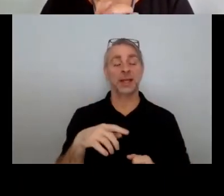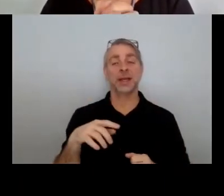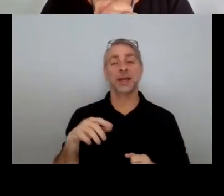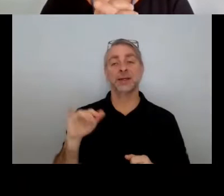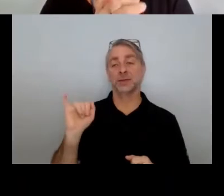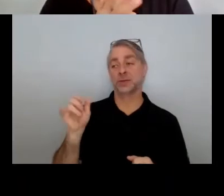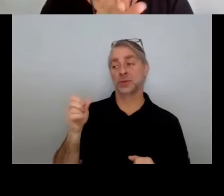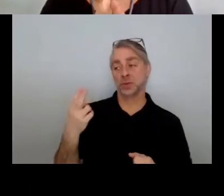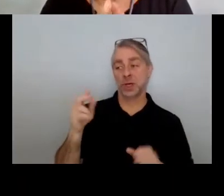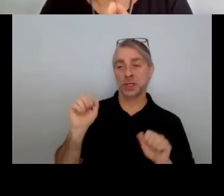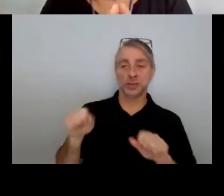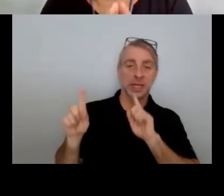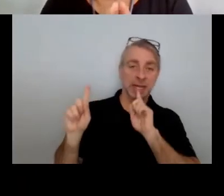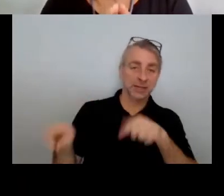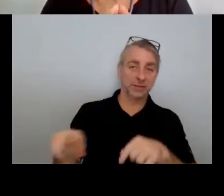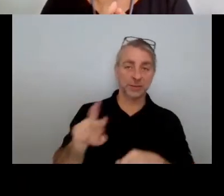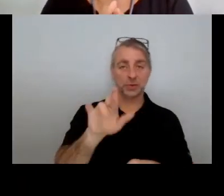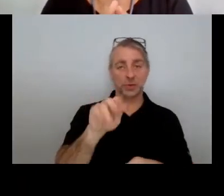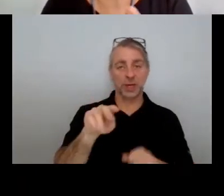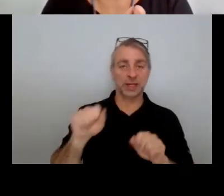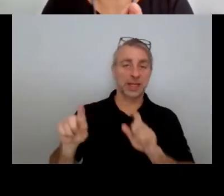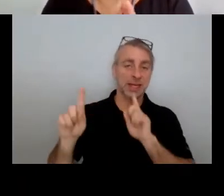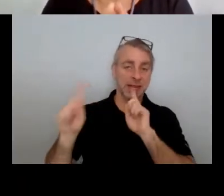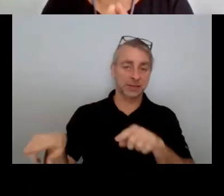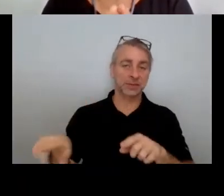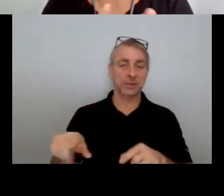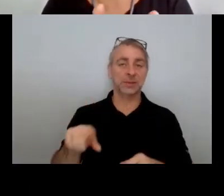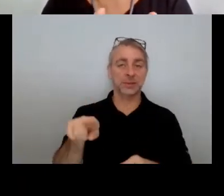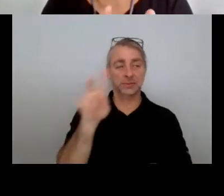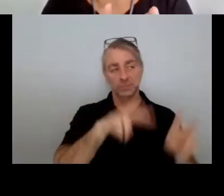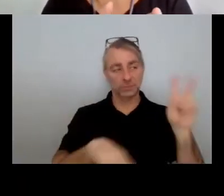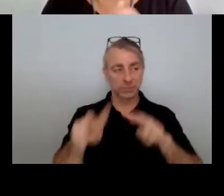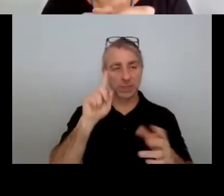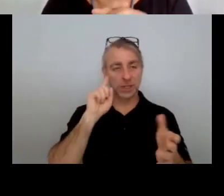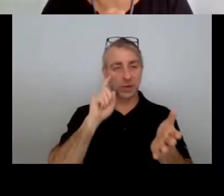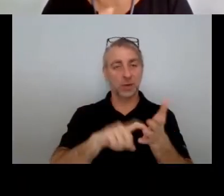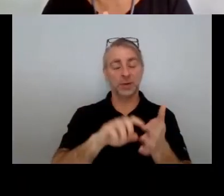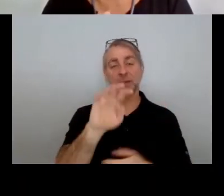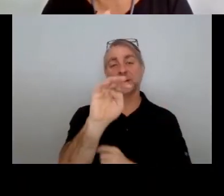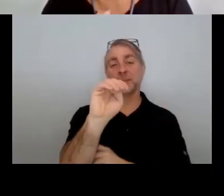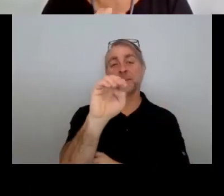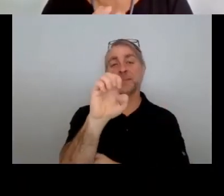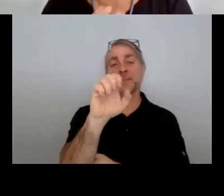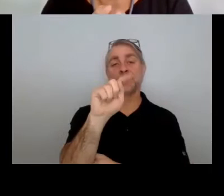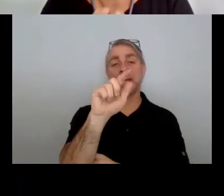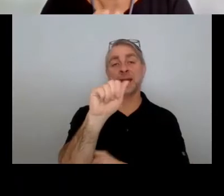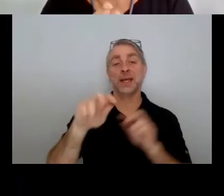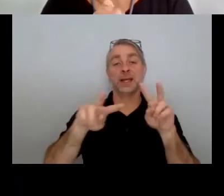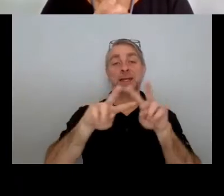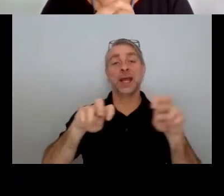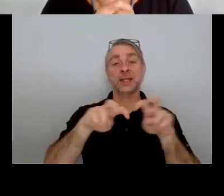too, you'll see that a typical meta-analysis, say in review of educational research,